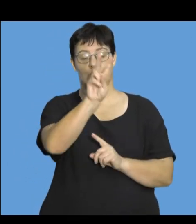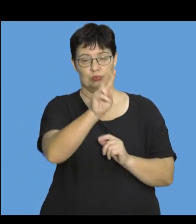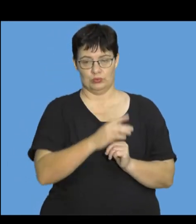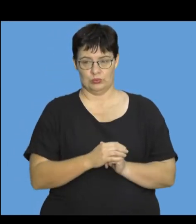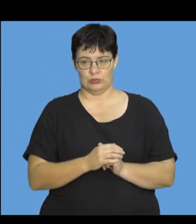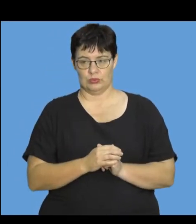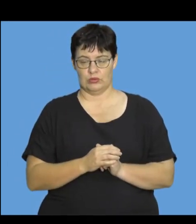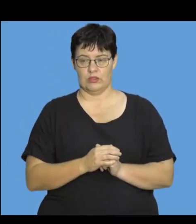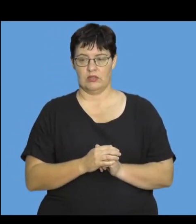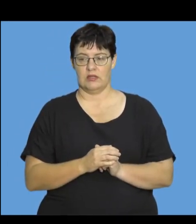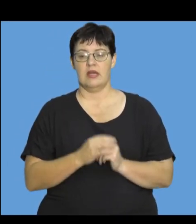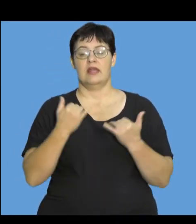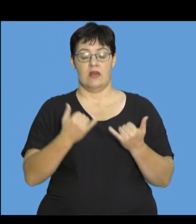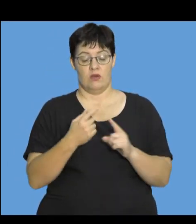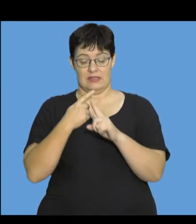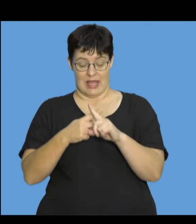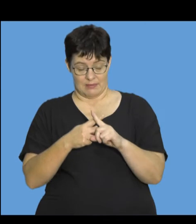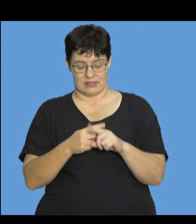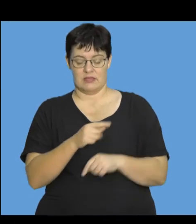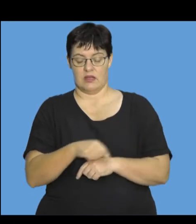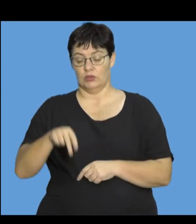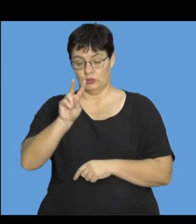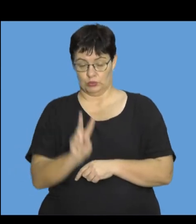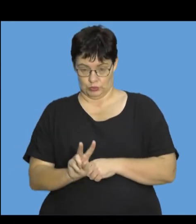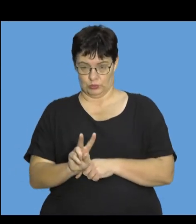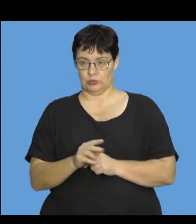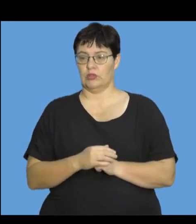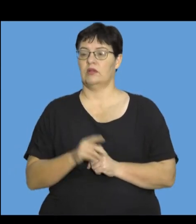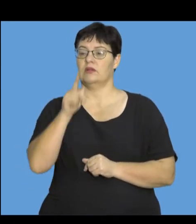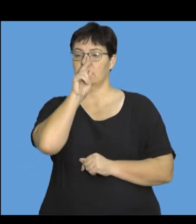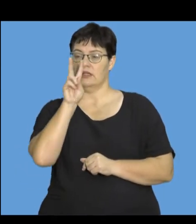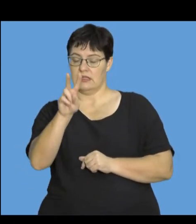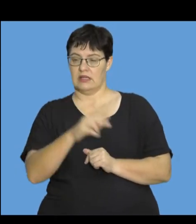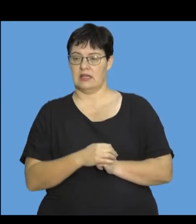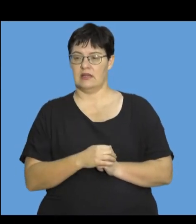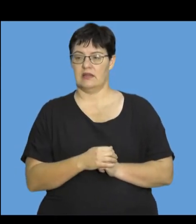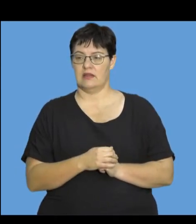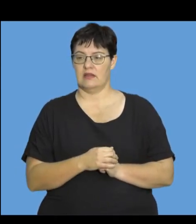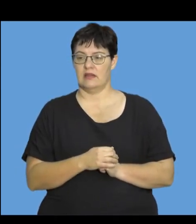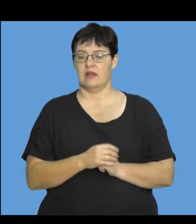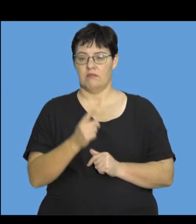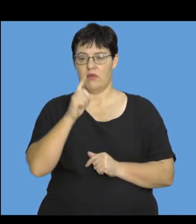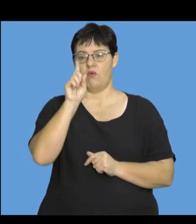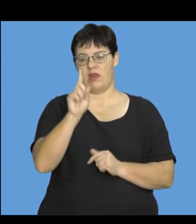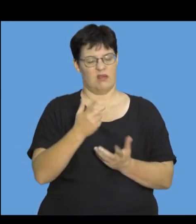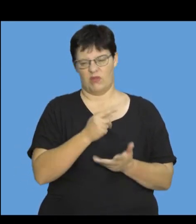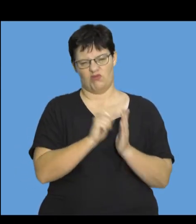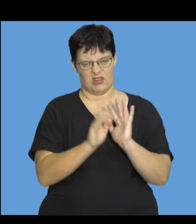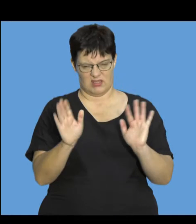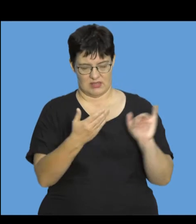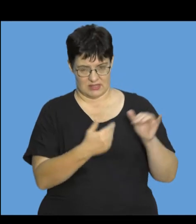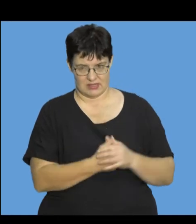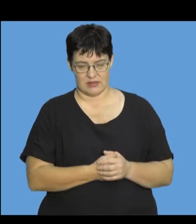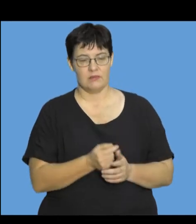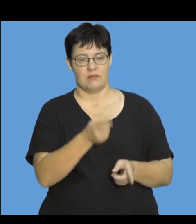plus 2 multiplied by, then the 2 will be to the exponent of 1, which I am really not going to